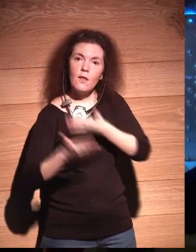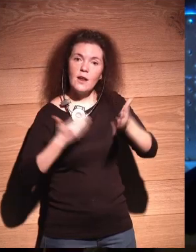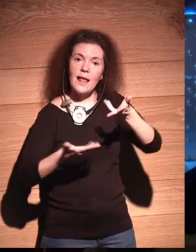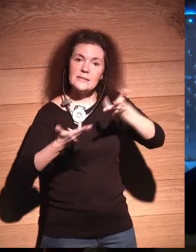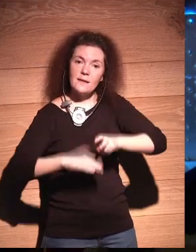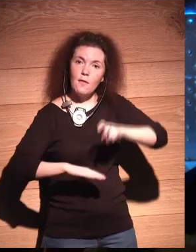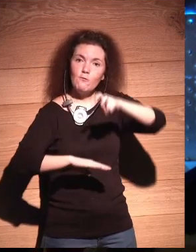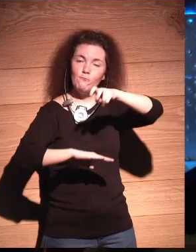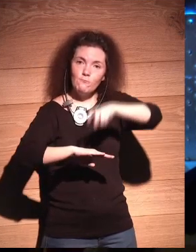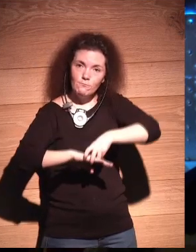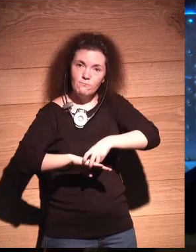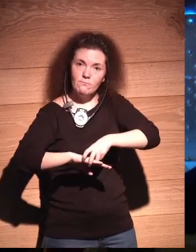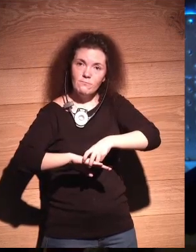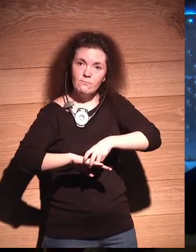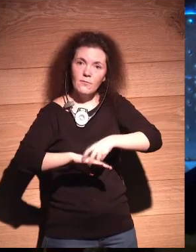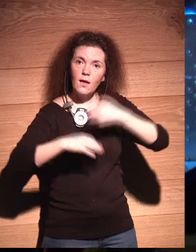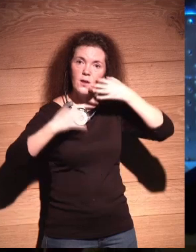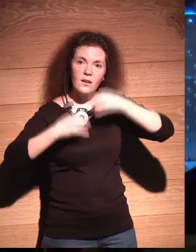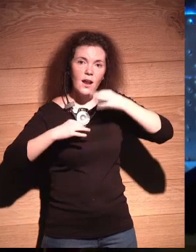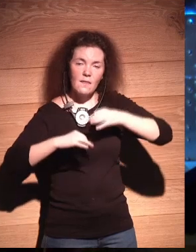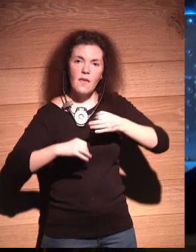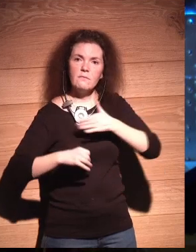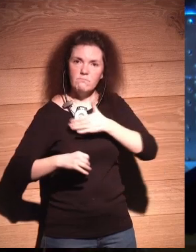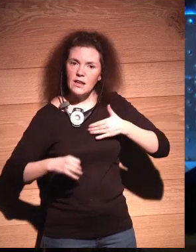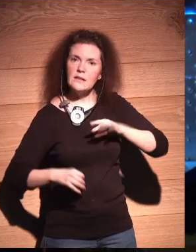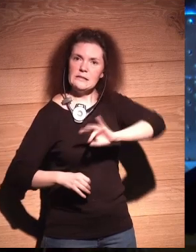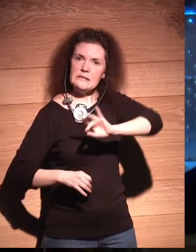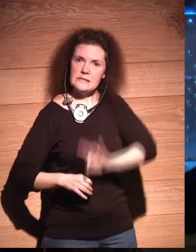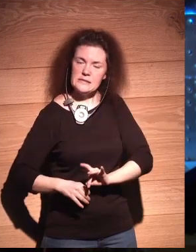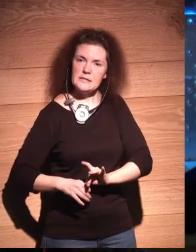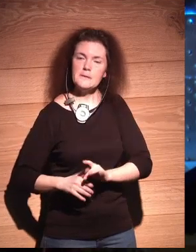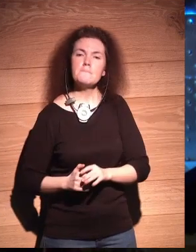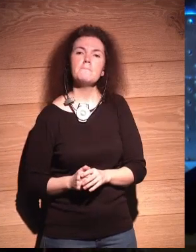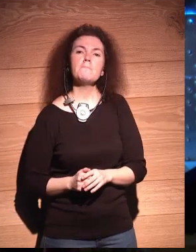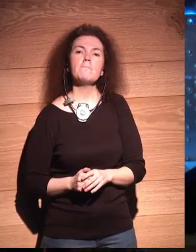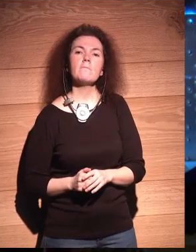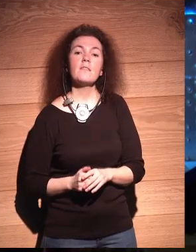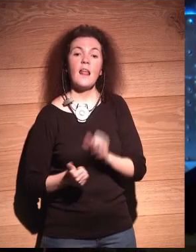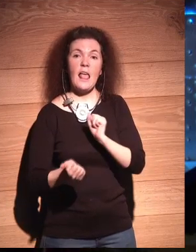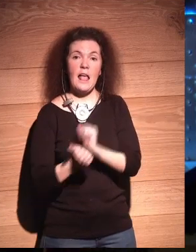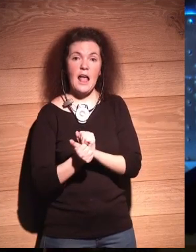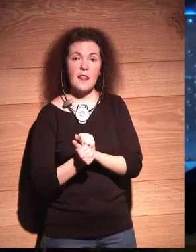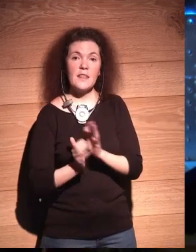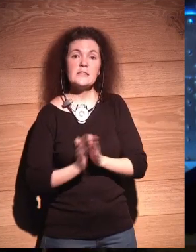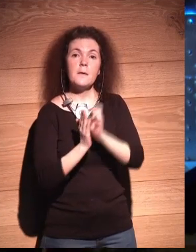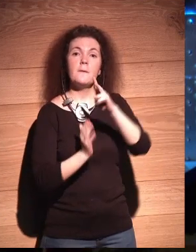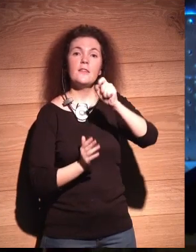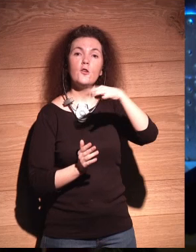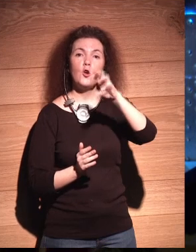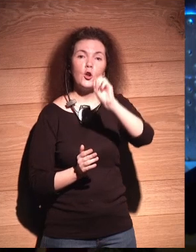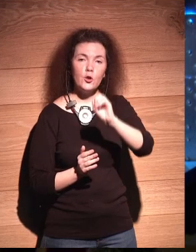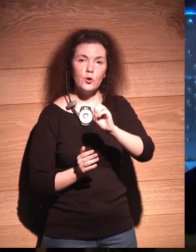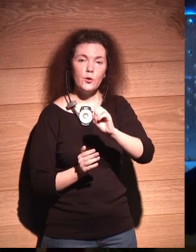that wanted to do it. This San Vittorio prison in Milan, I spent a lot of time there talking to the